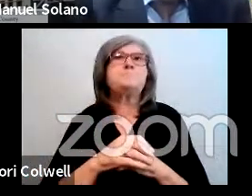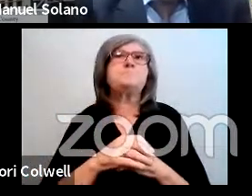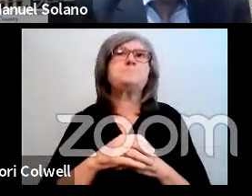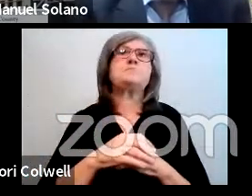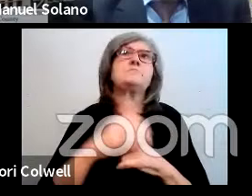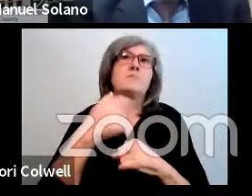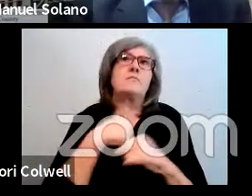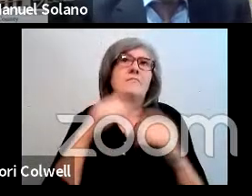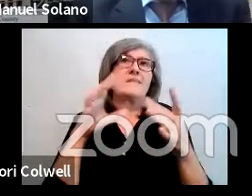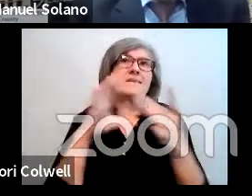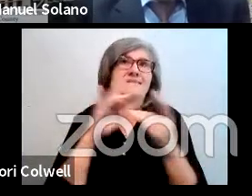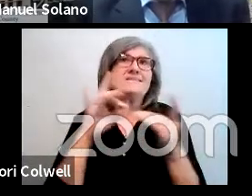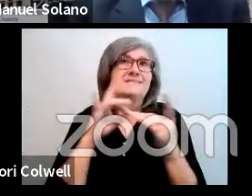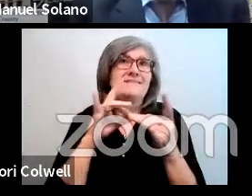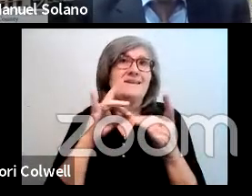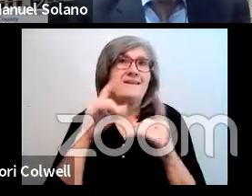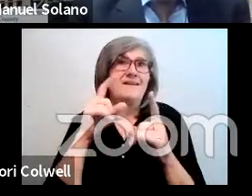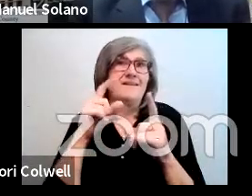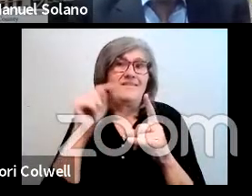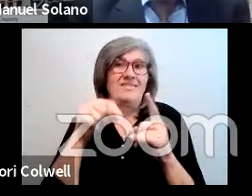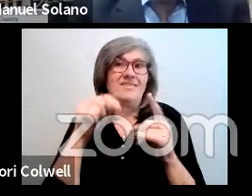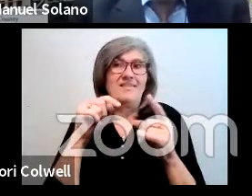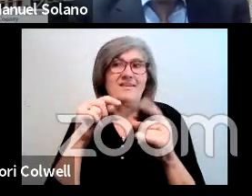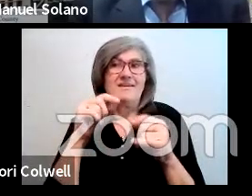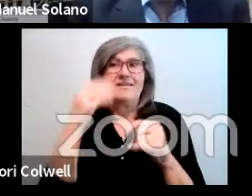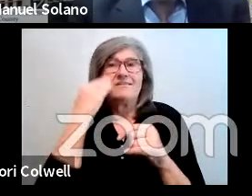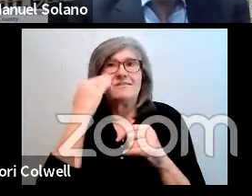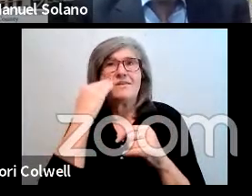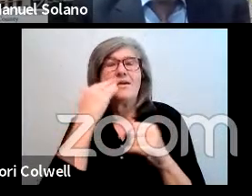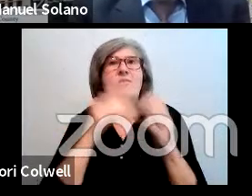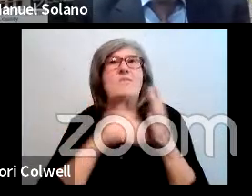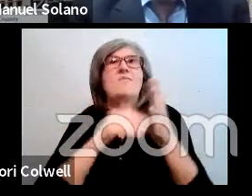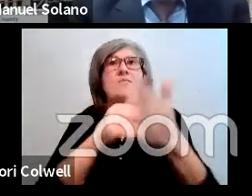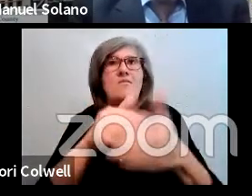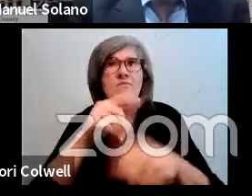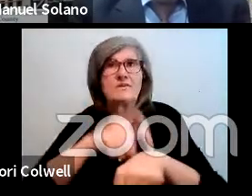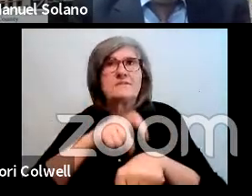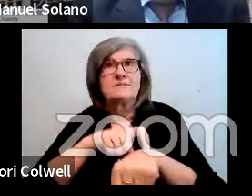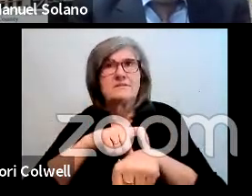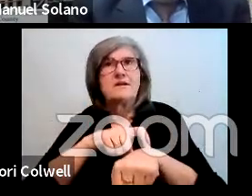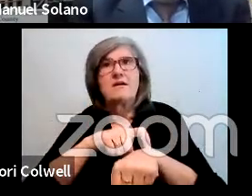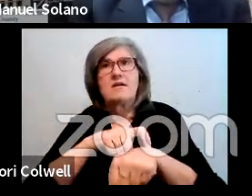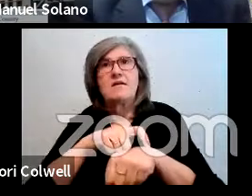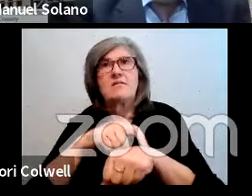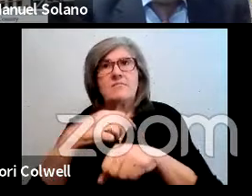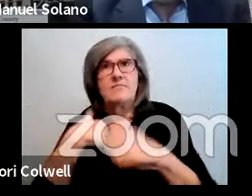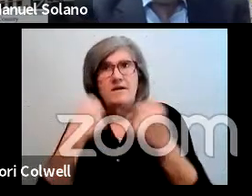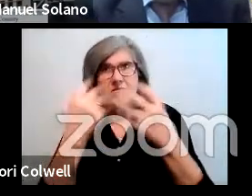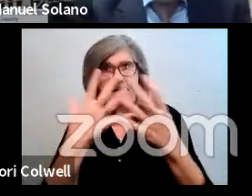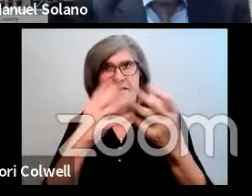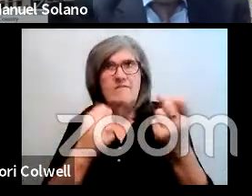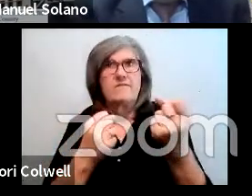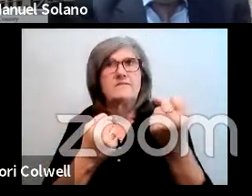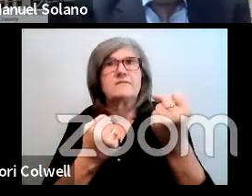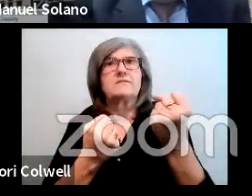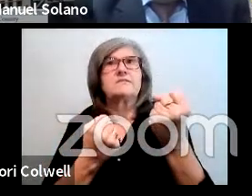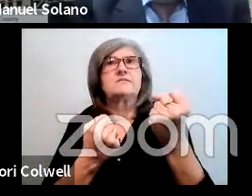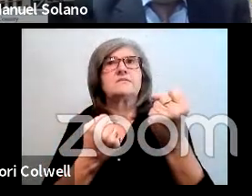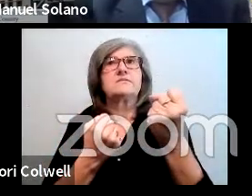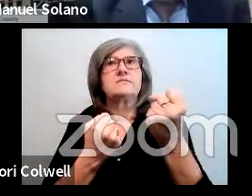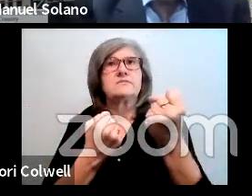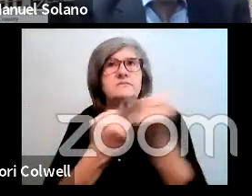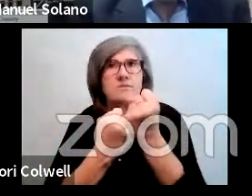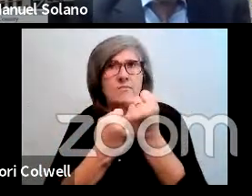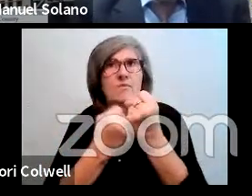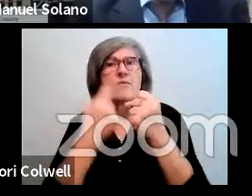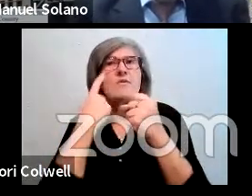say that knowing that, again, there's a lot of science out there for masks. There's the science out there for vaccines and